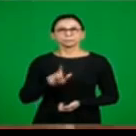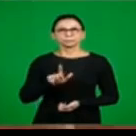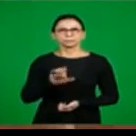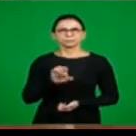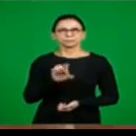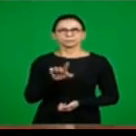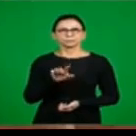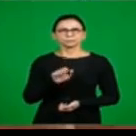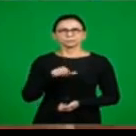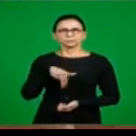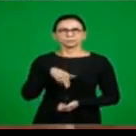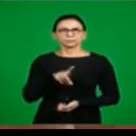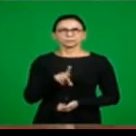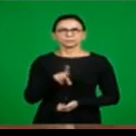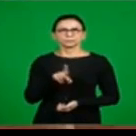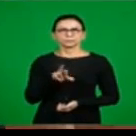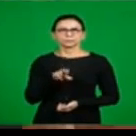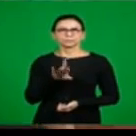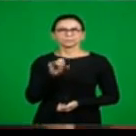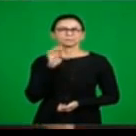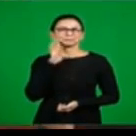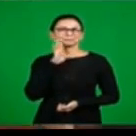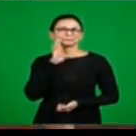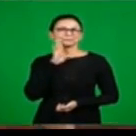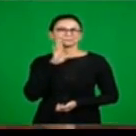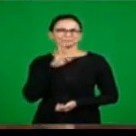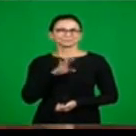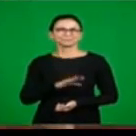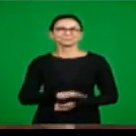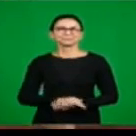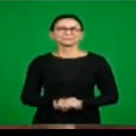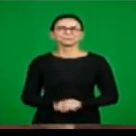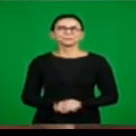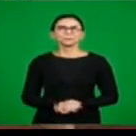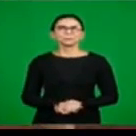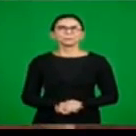Pastor Alexandre Brasil. Such a sympathetic character.